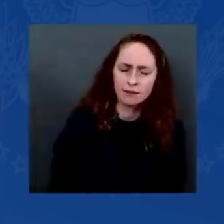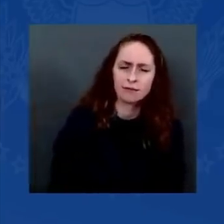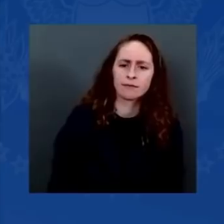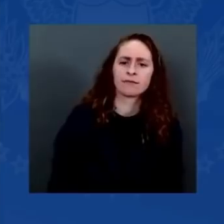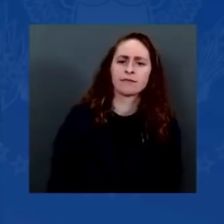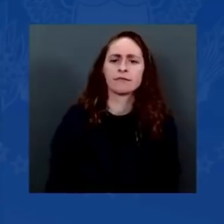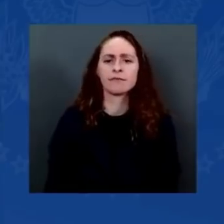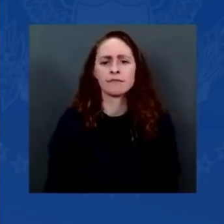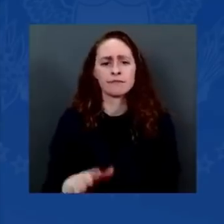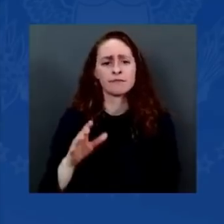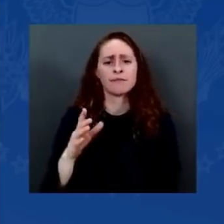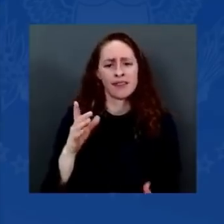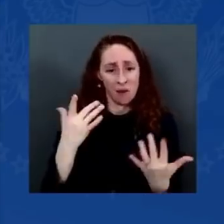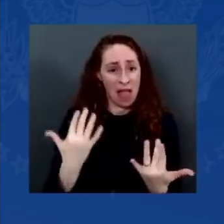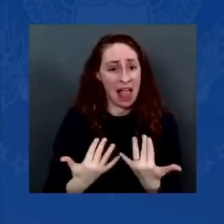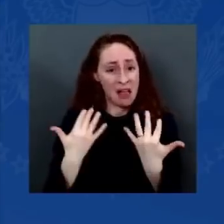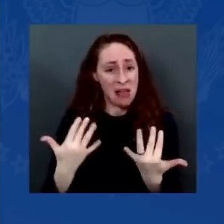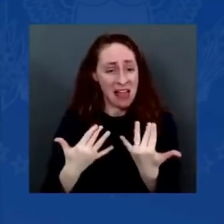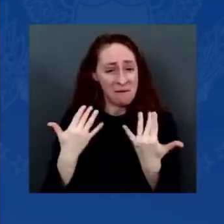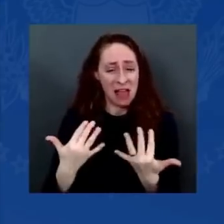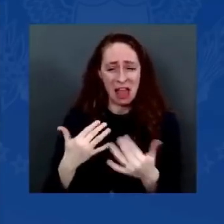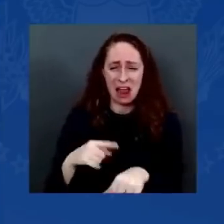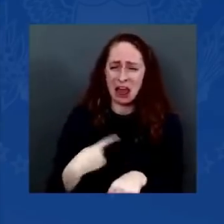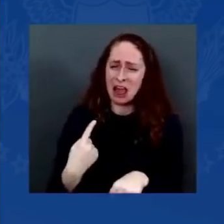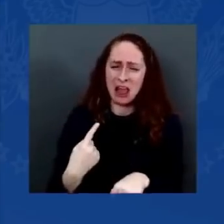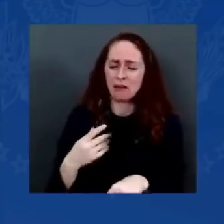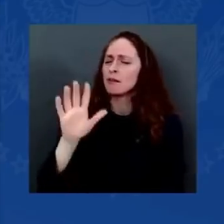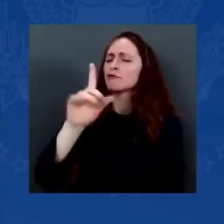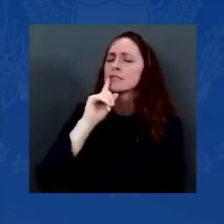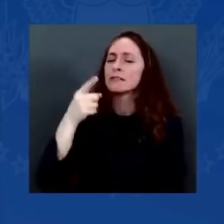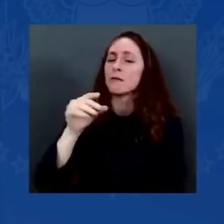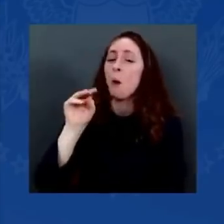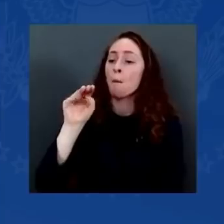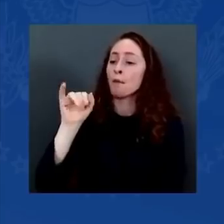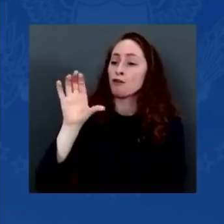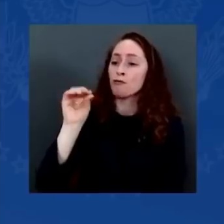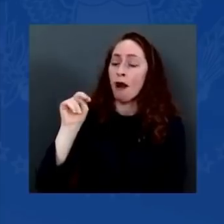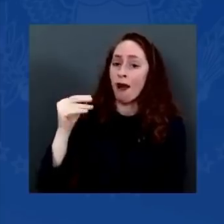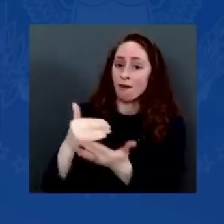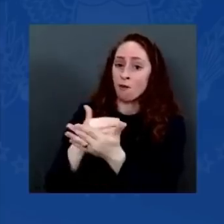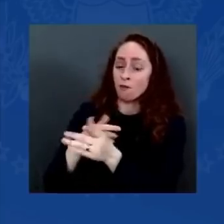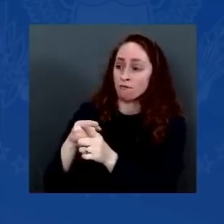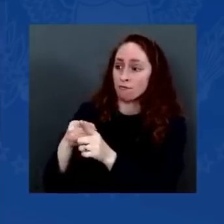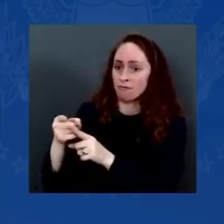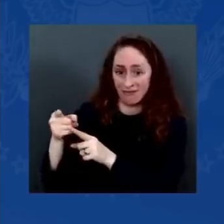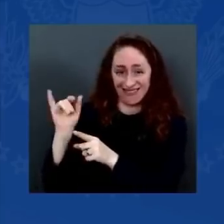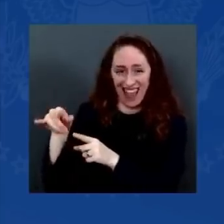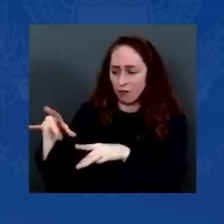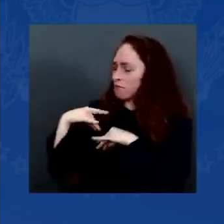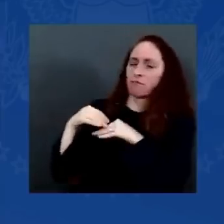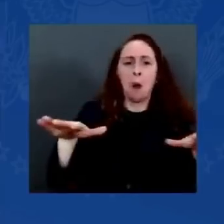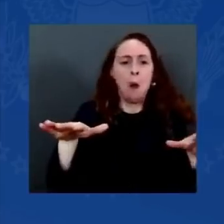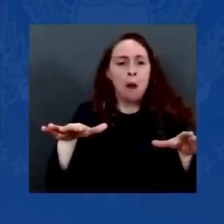the Omicron virus spread even more rapidly than anybody thought. If I had told you 4 weeks ago